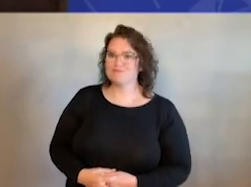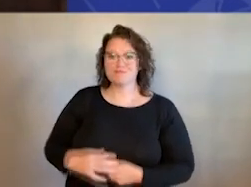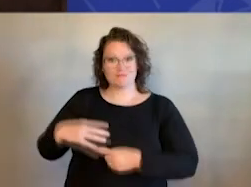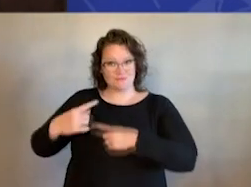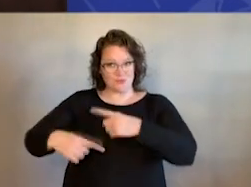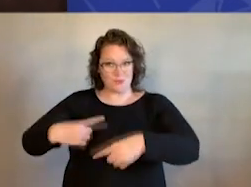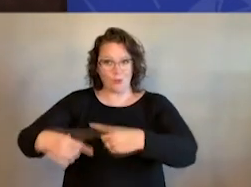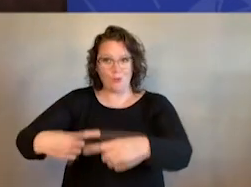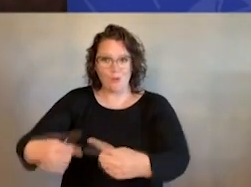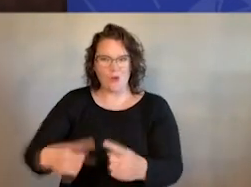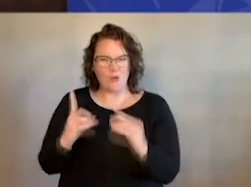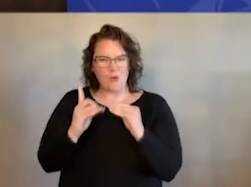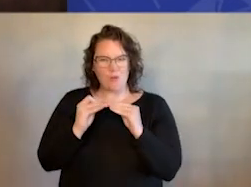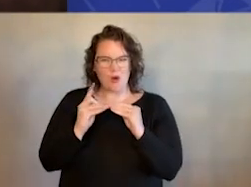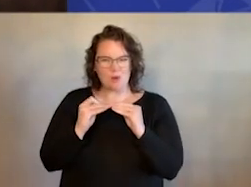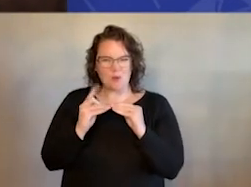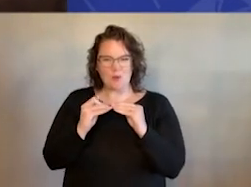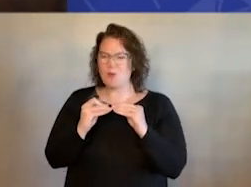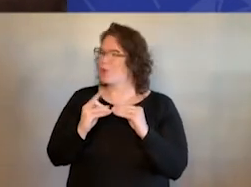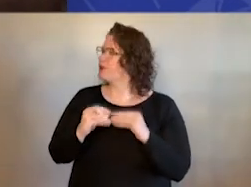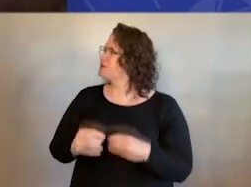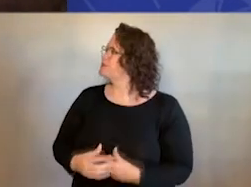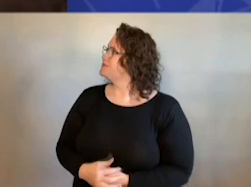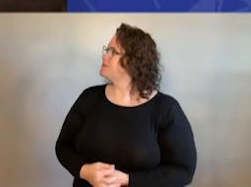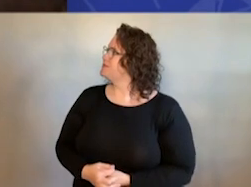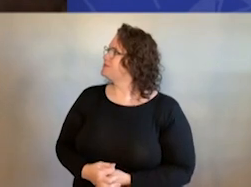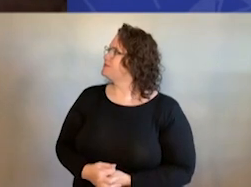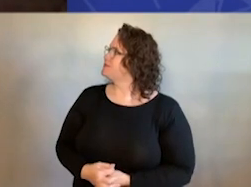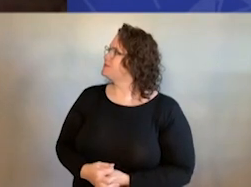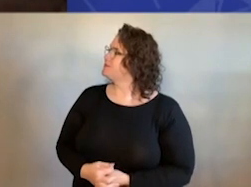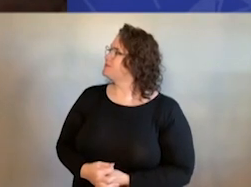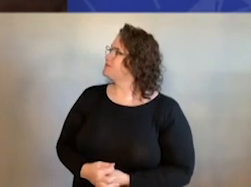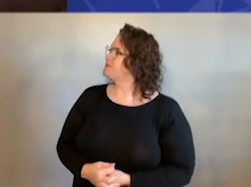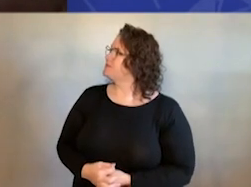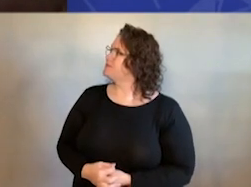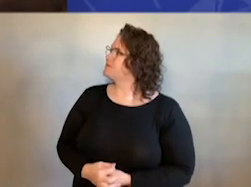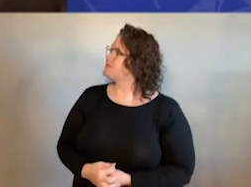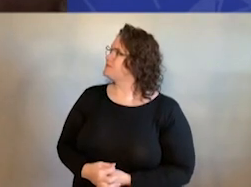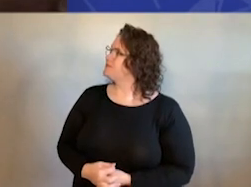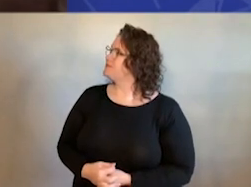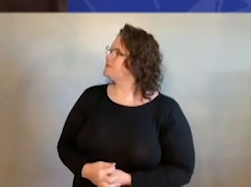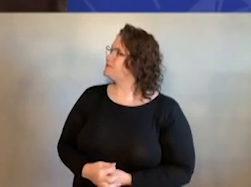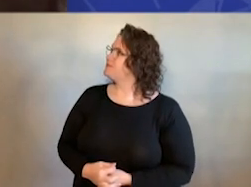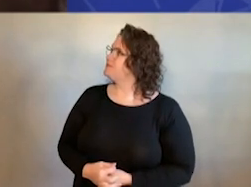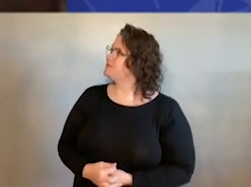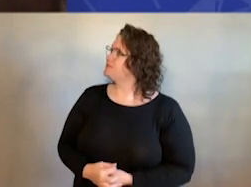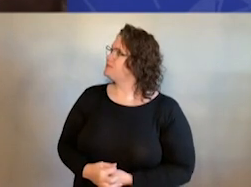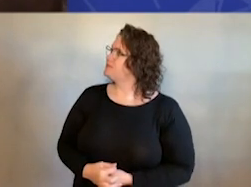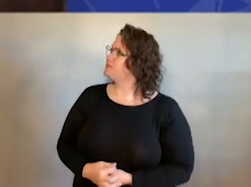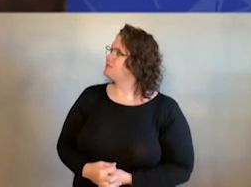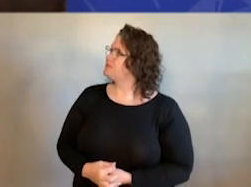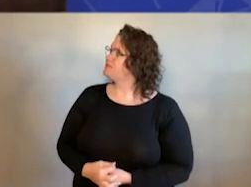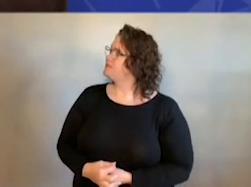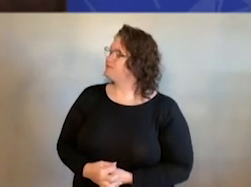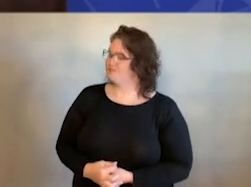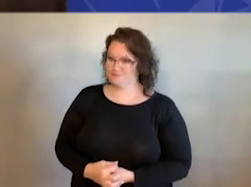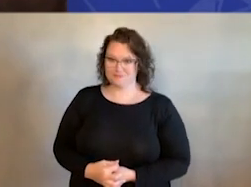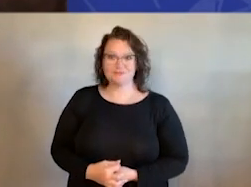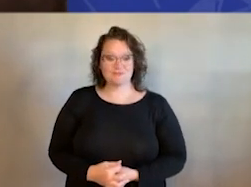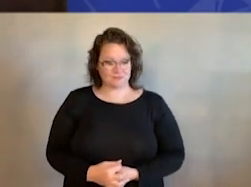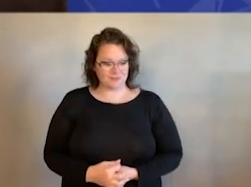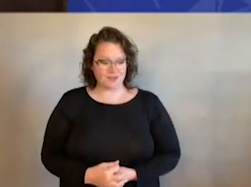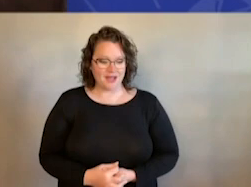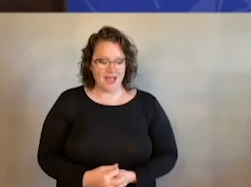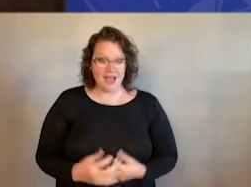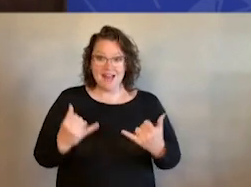and roll. One more time, hold the ball in front, swing your arm back, step and roll. And